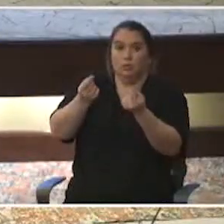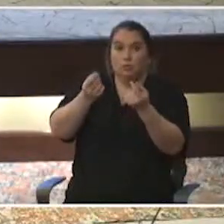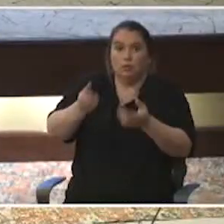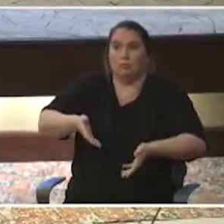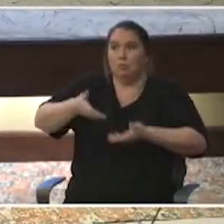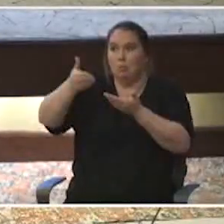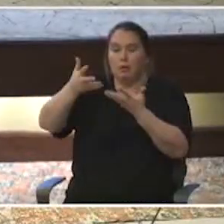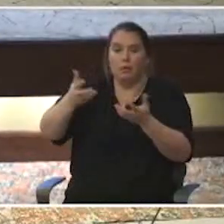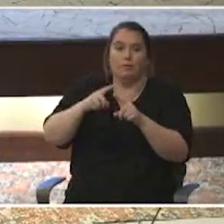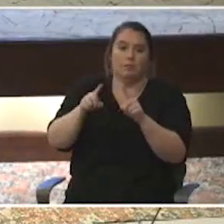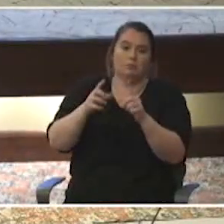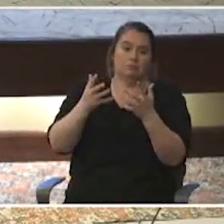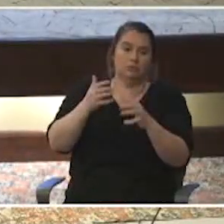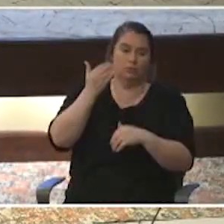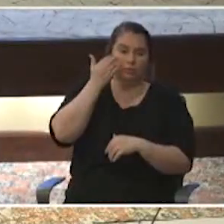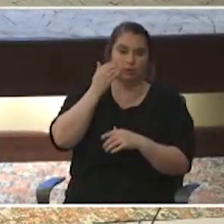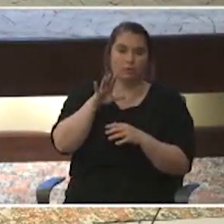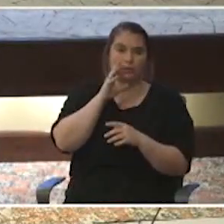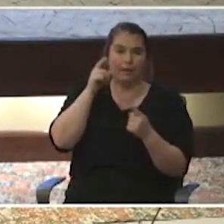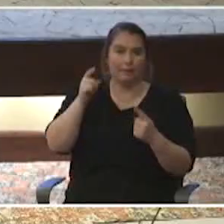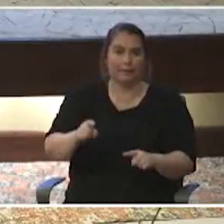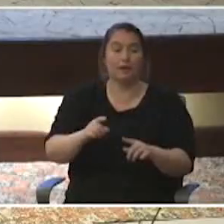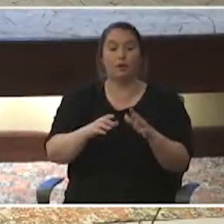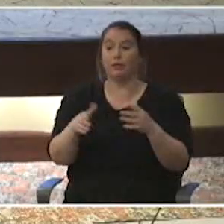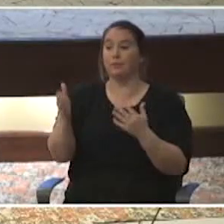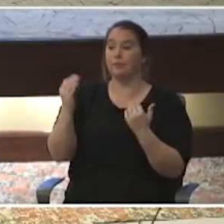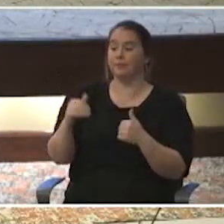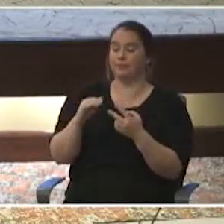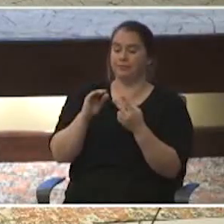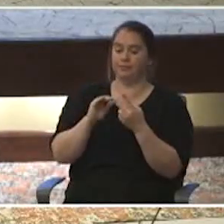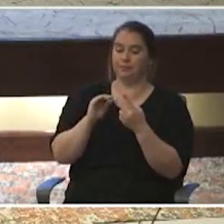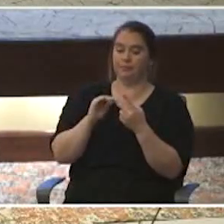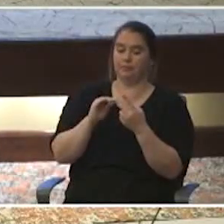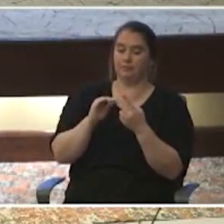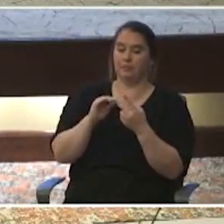All right. All right, the second one, item